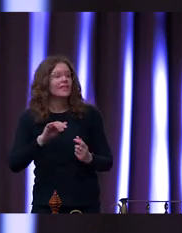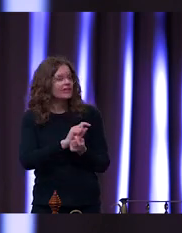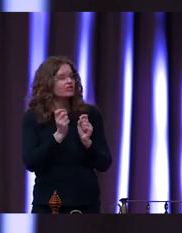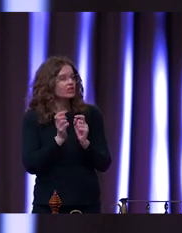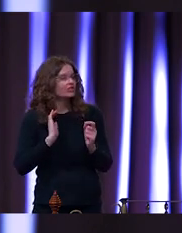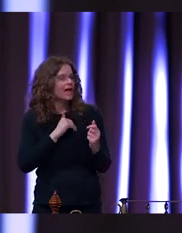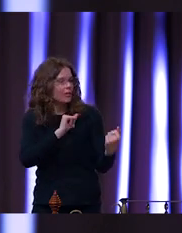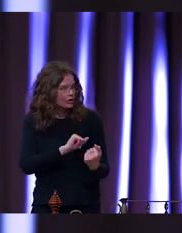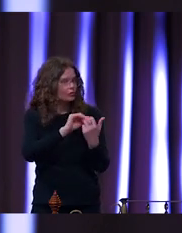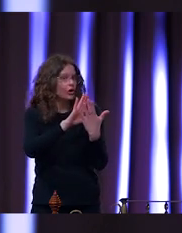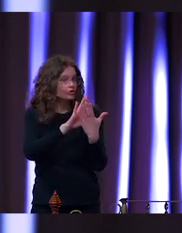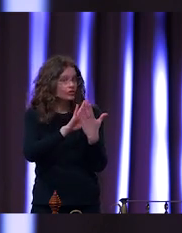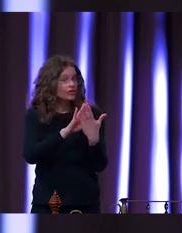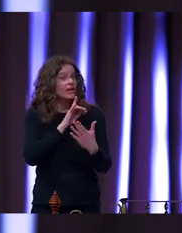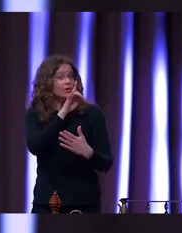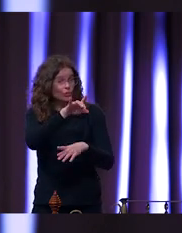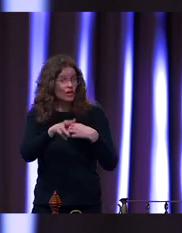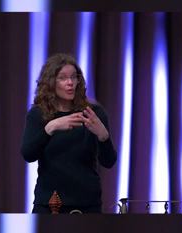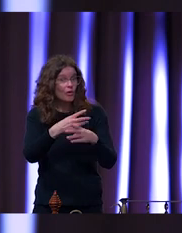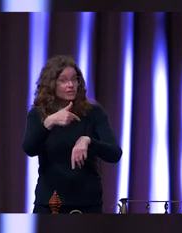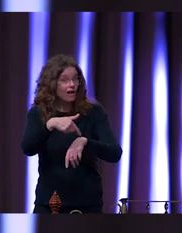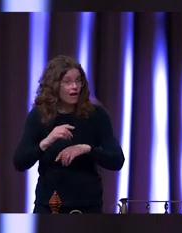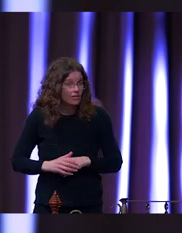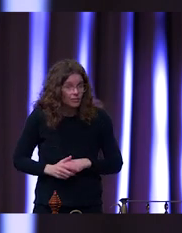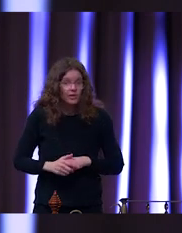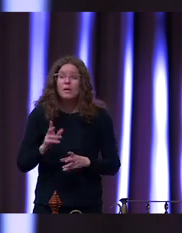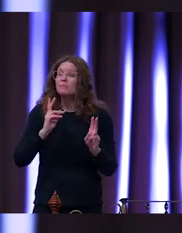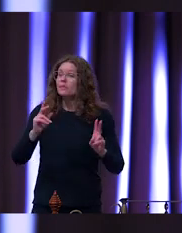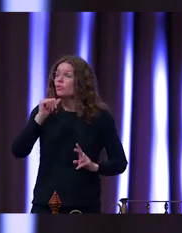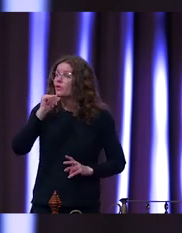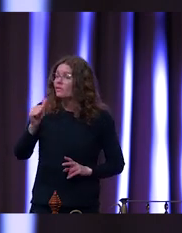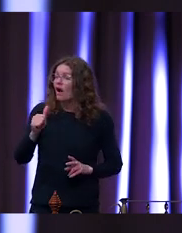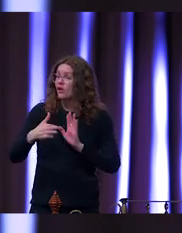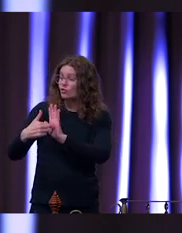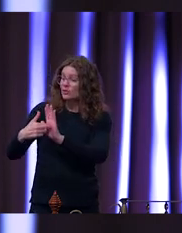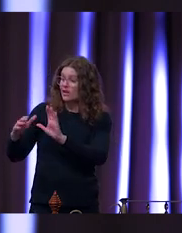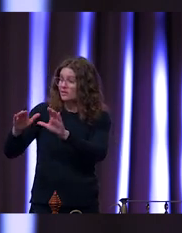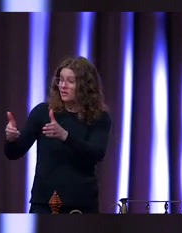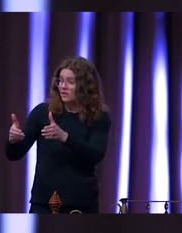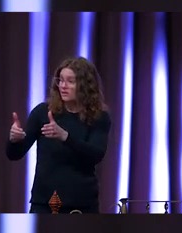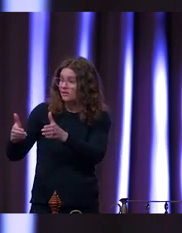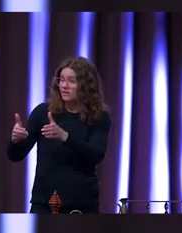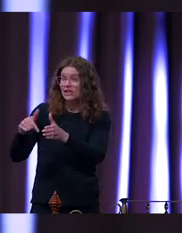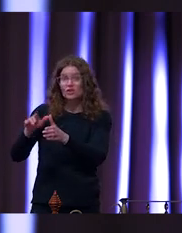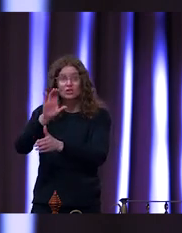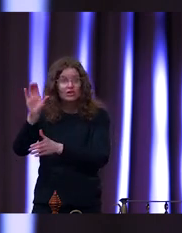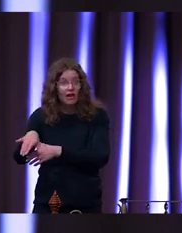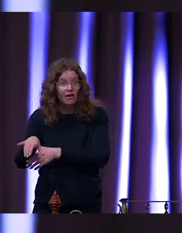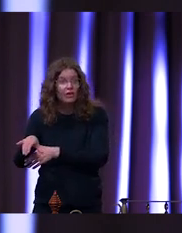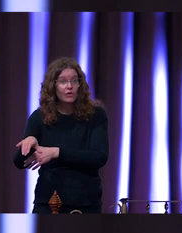real time to make sure that folks who aren't as represented as they are in the population of the city of Chicago, we